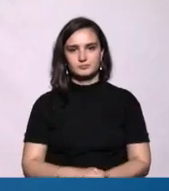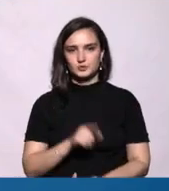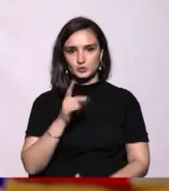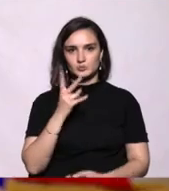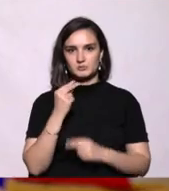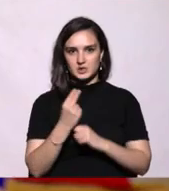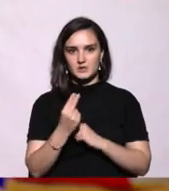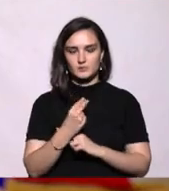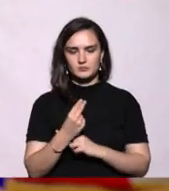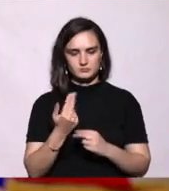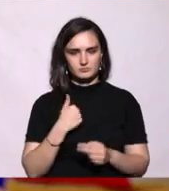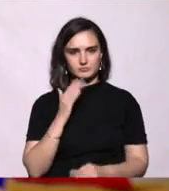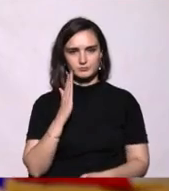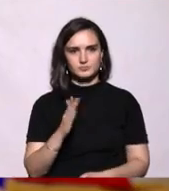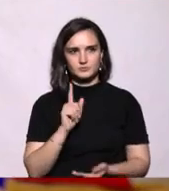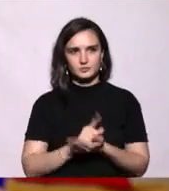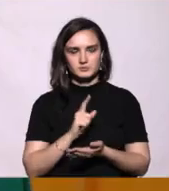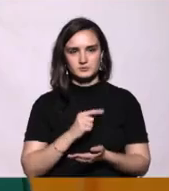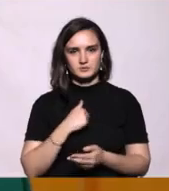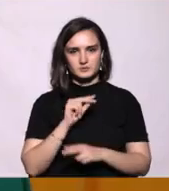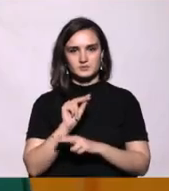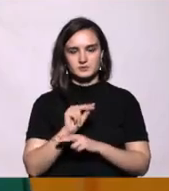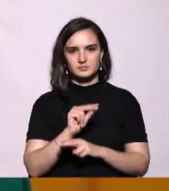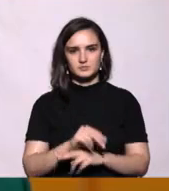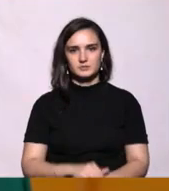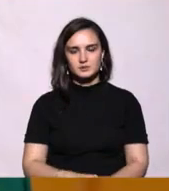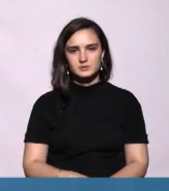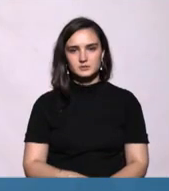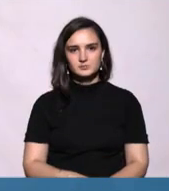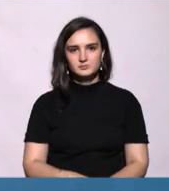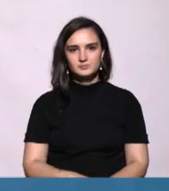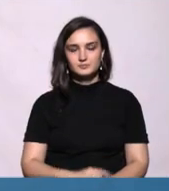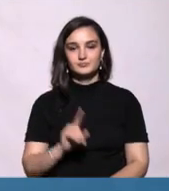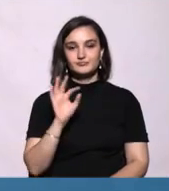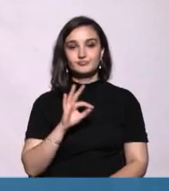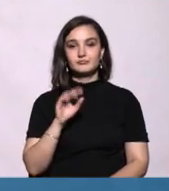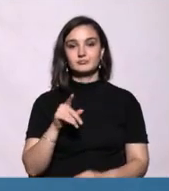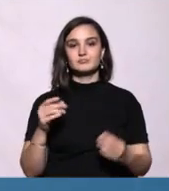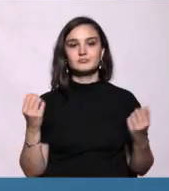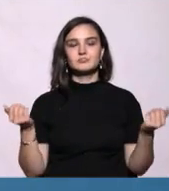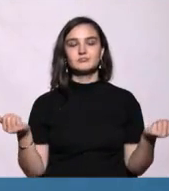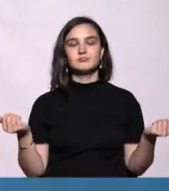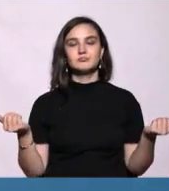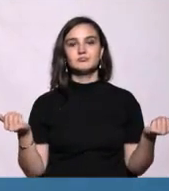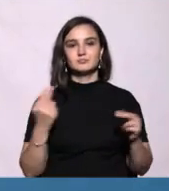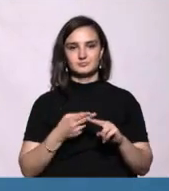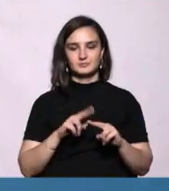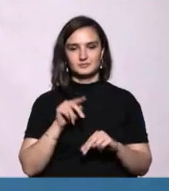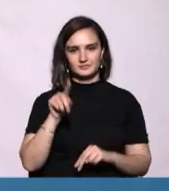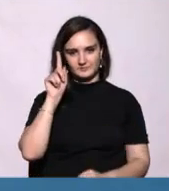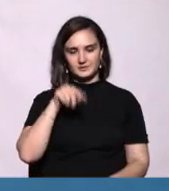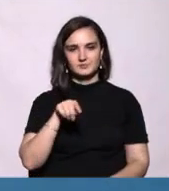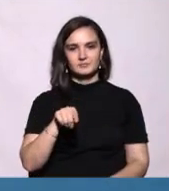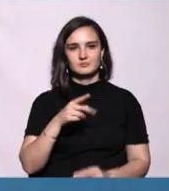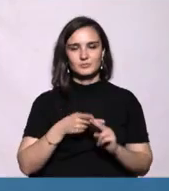have to teach me. Oh, I will try my best. Thank you. Oh, and what about the next picture? Oh, I know this